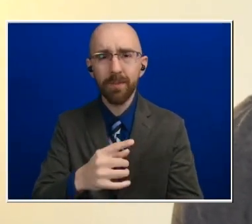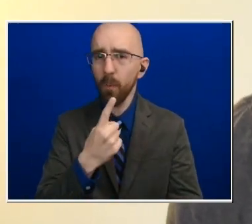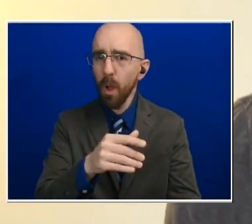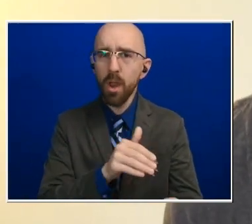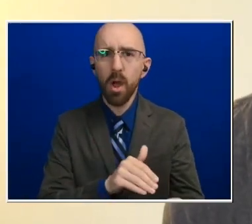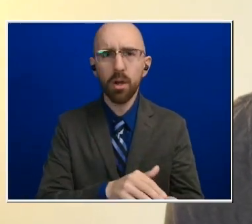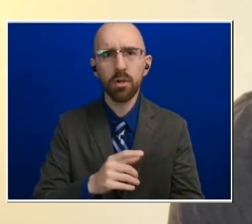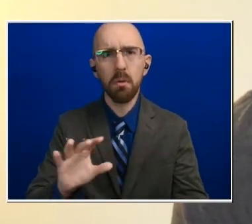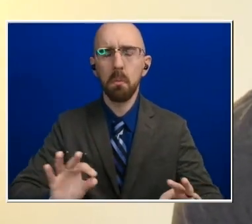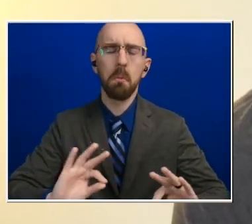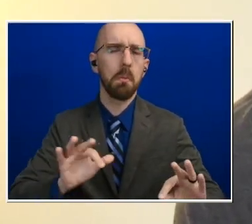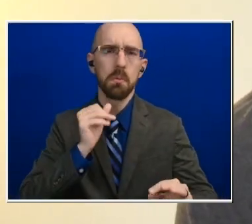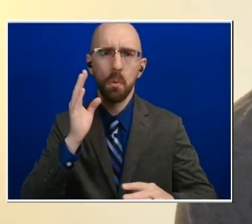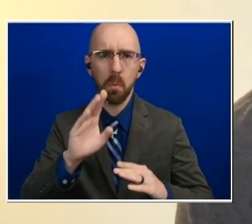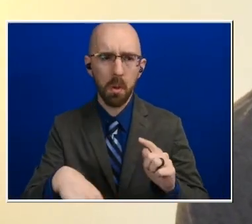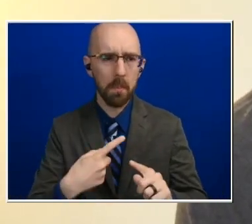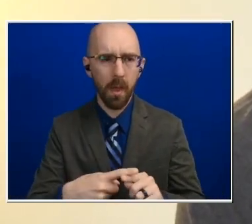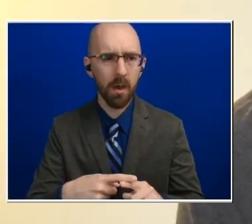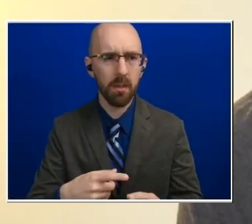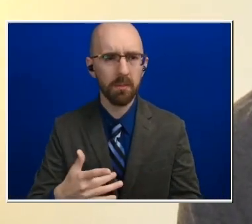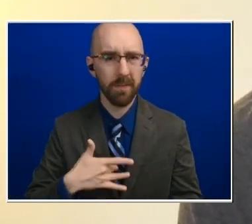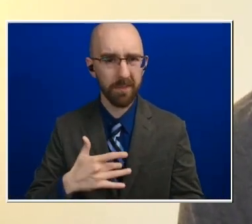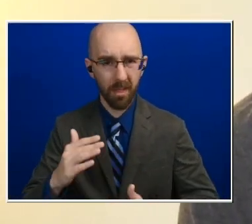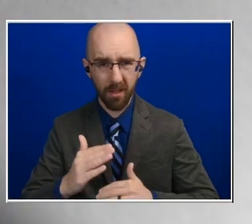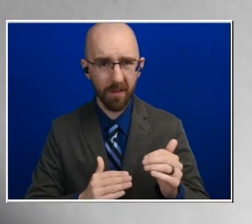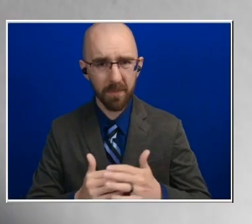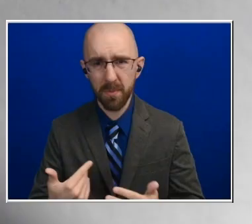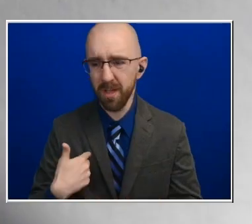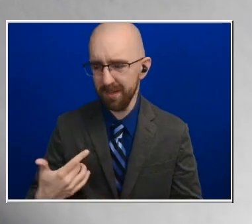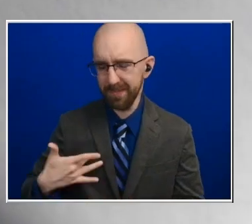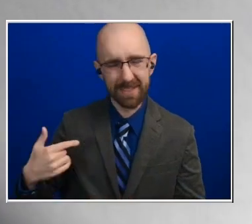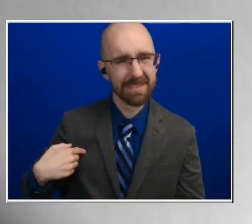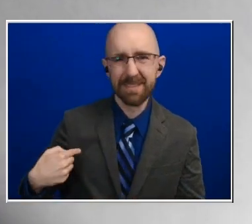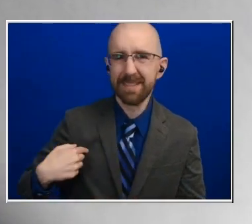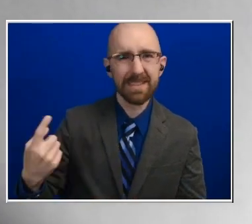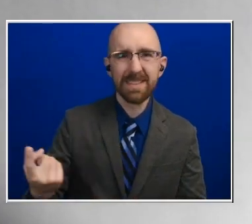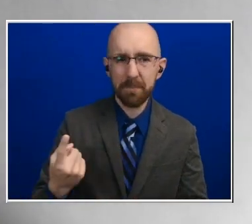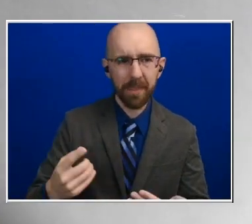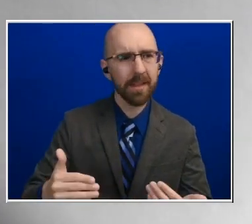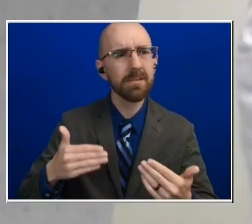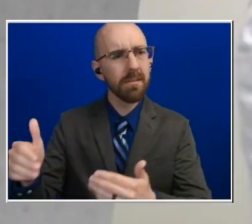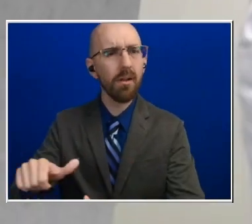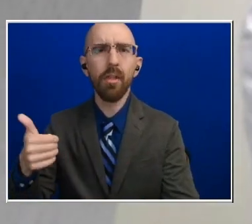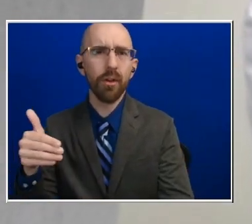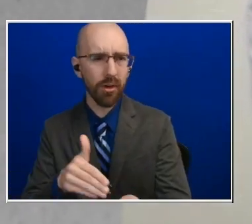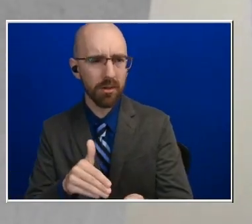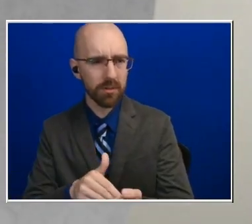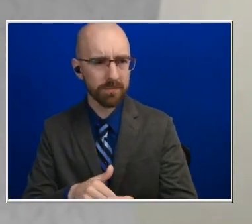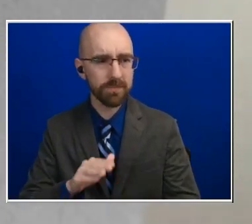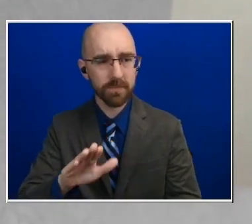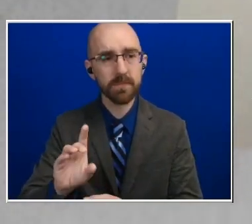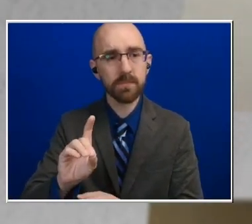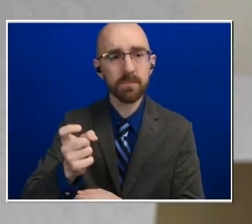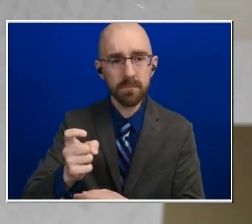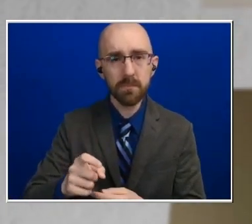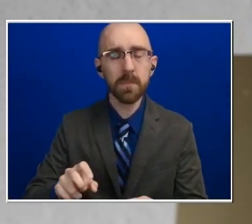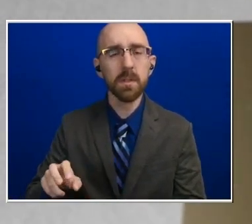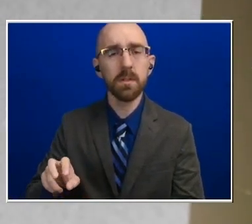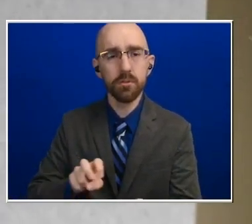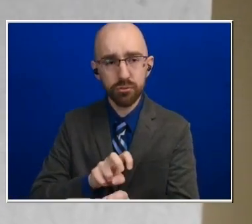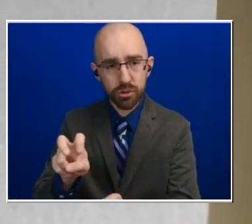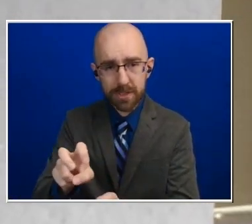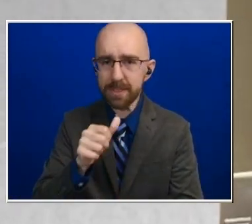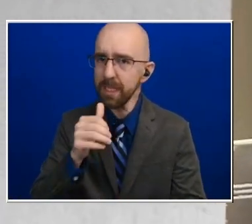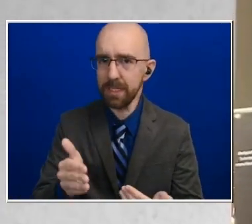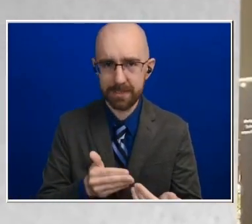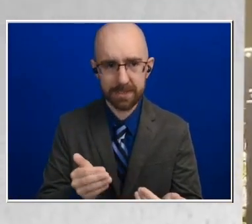about it, but you don't feel comfortable with it, go to another doctor. Bret's diagnosis and the journey that followed were not easy, but today he continues to be